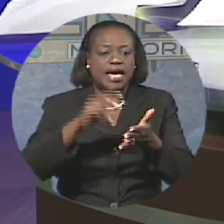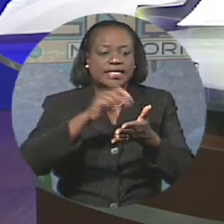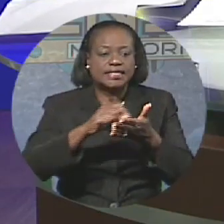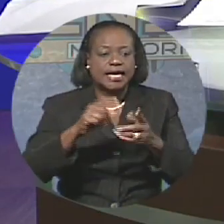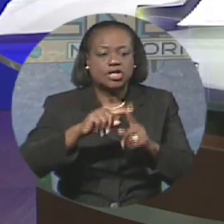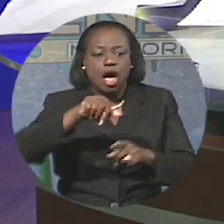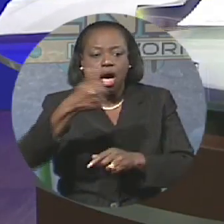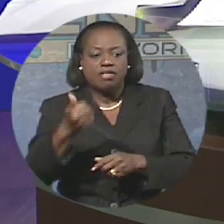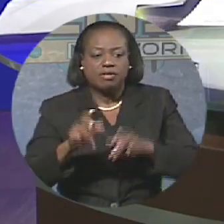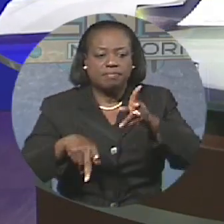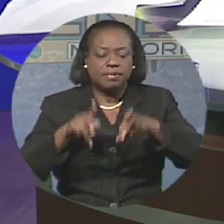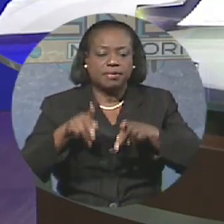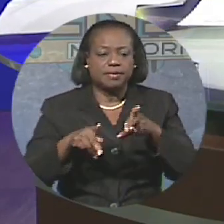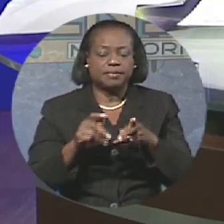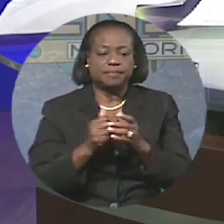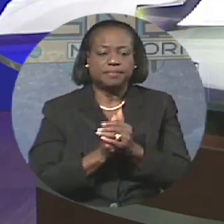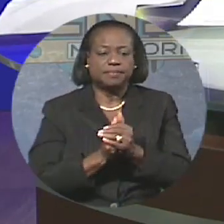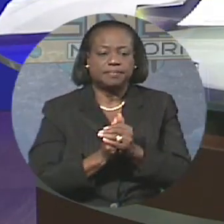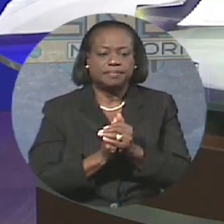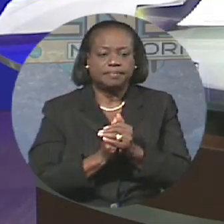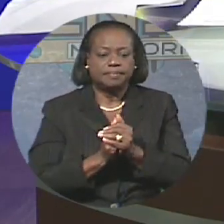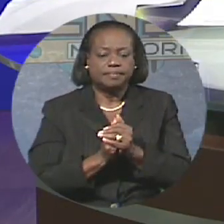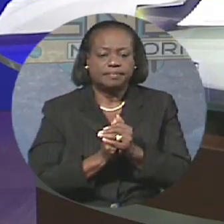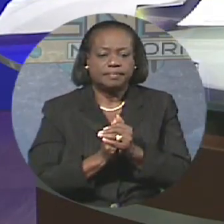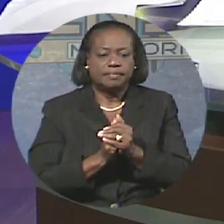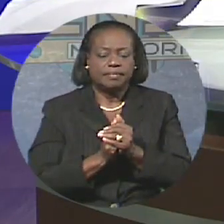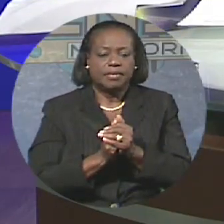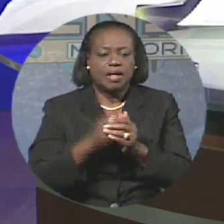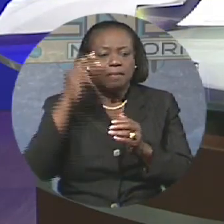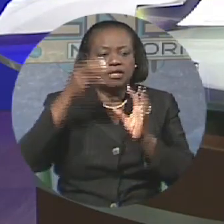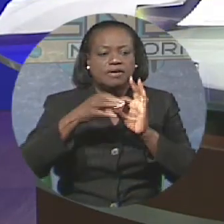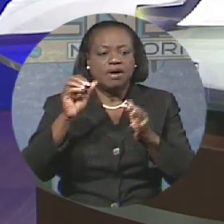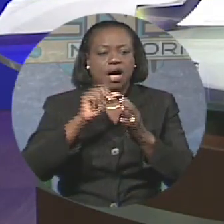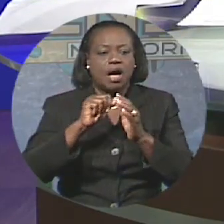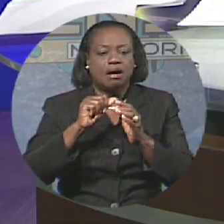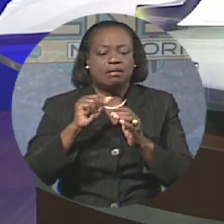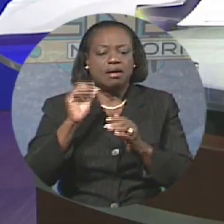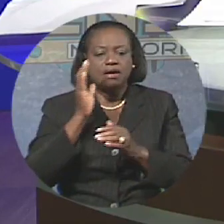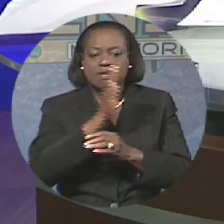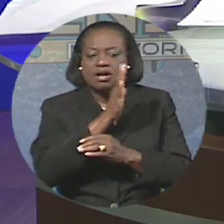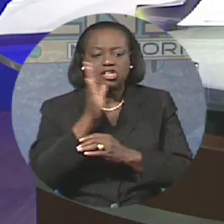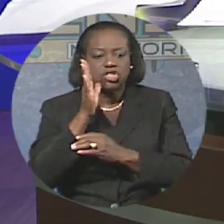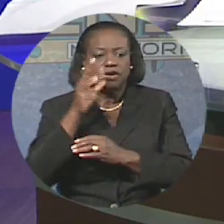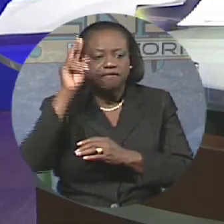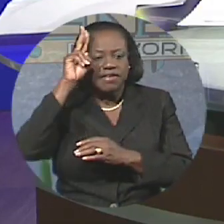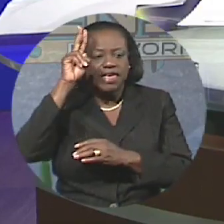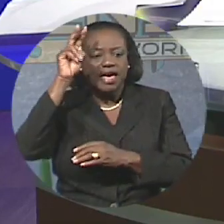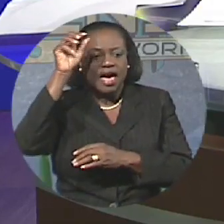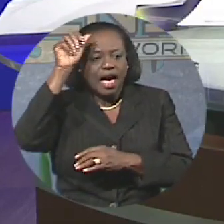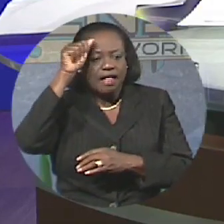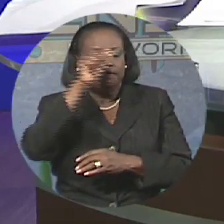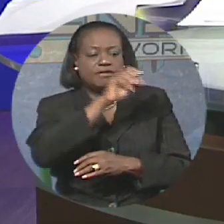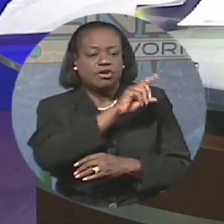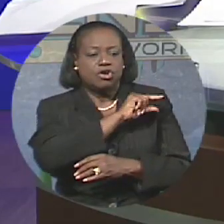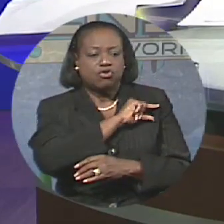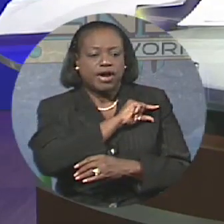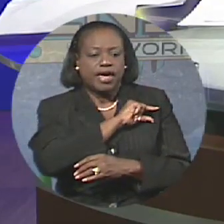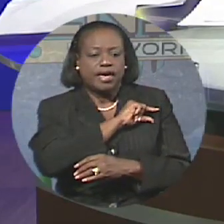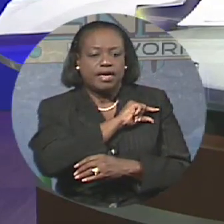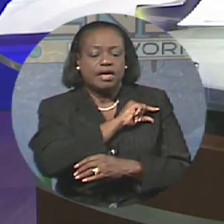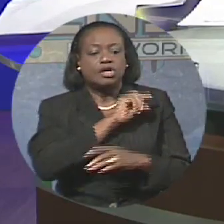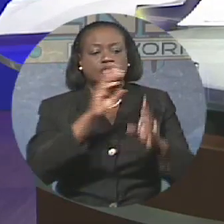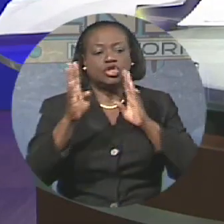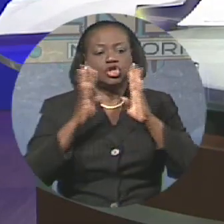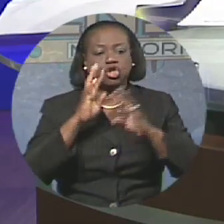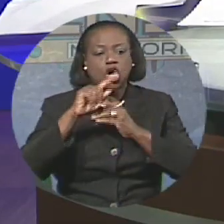list. Now, Arlazon Davis sat down with the Minister of Agriculture and Marine Resources, V. Alfred Gray, to discuss the arrears issue